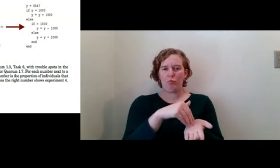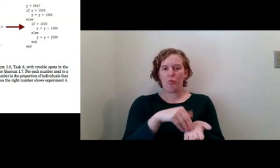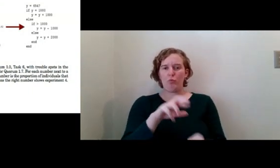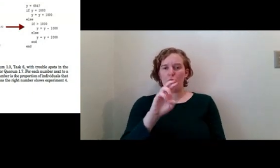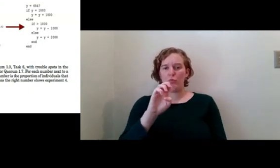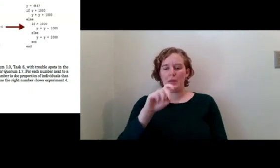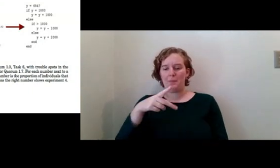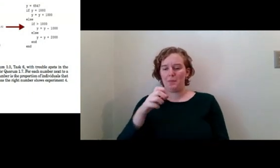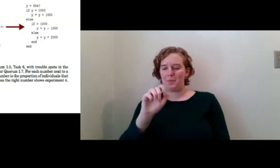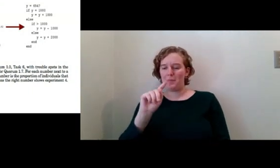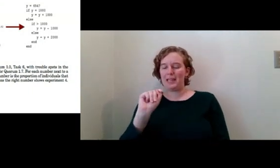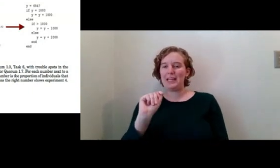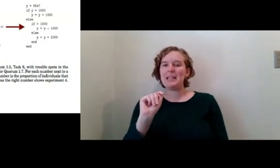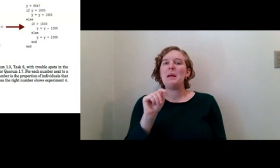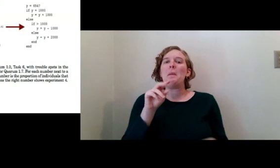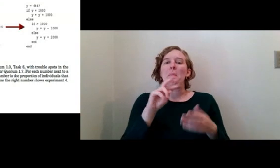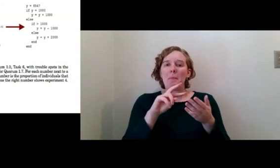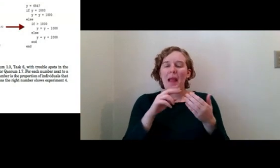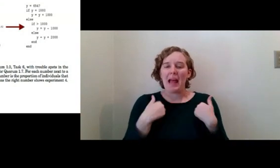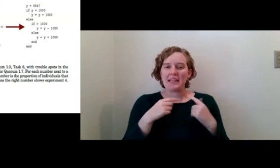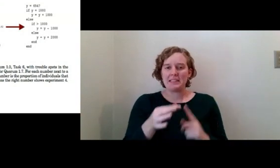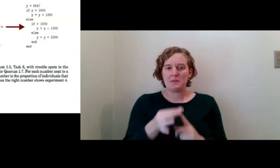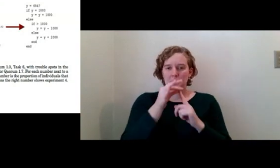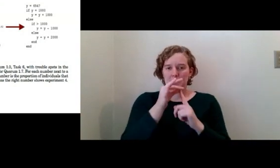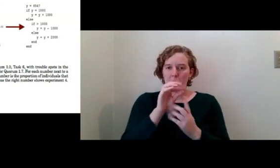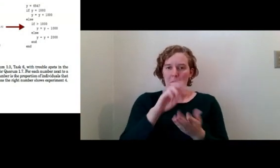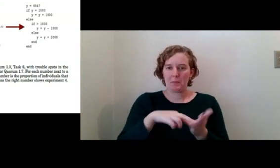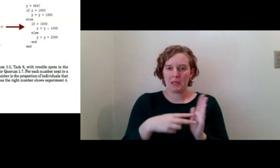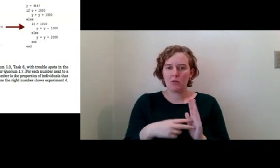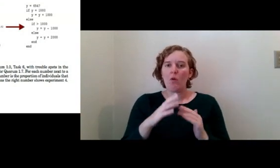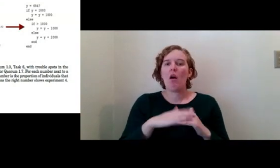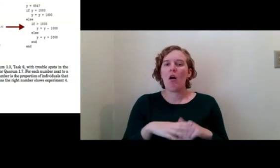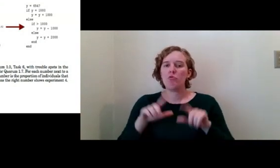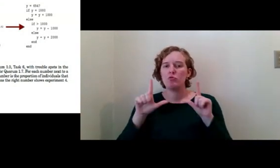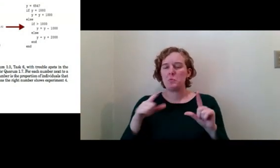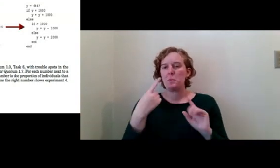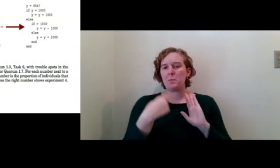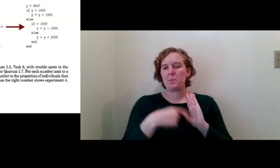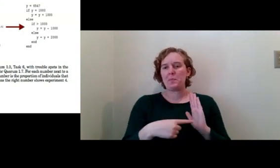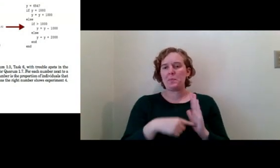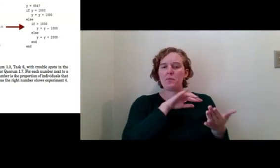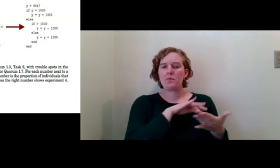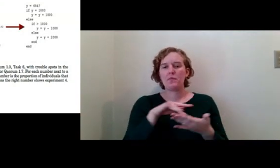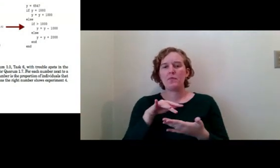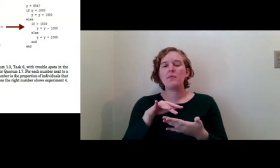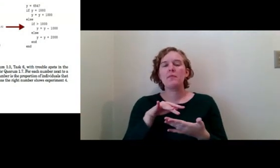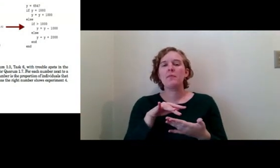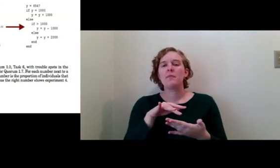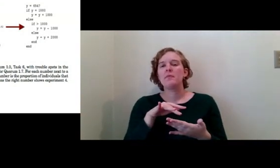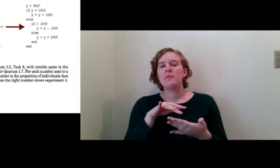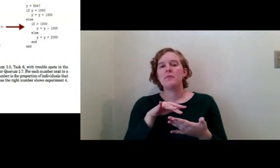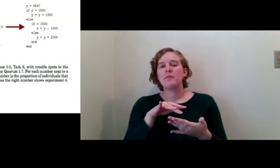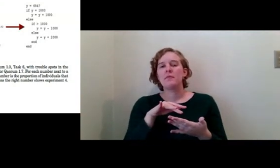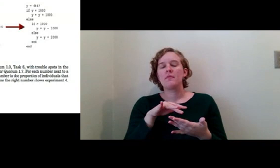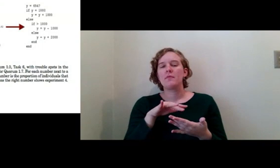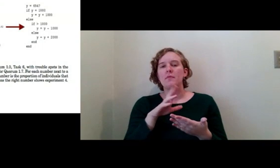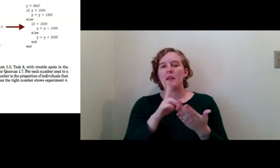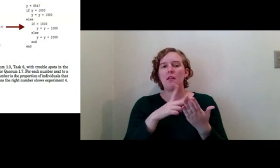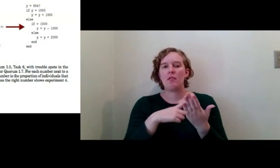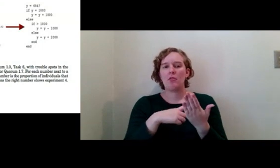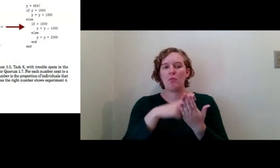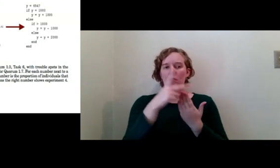semantically meaningful, make a difference. So on the screen is one example of a study where the programming